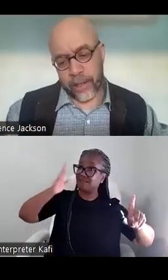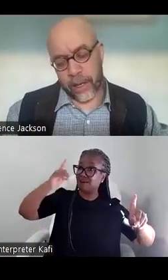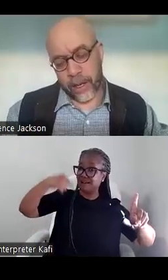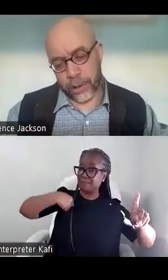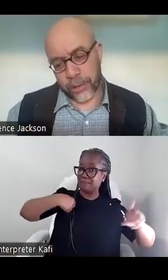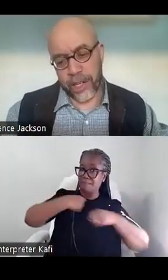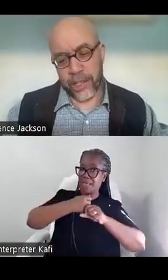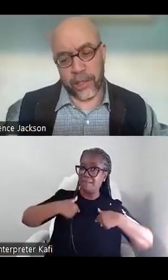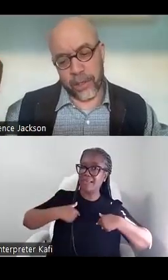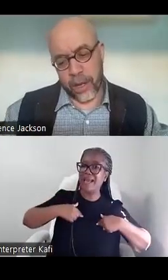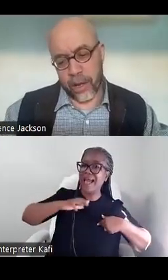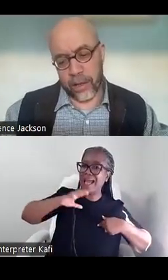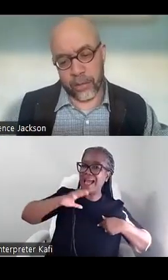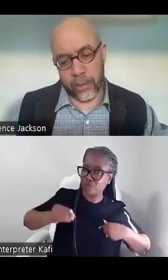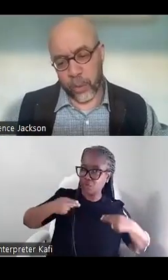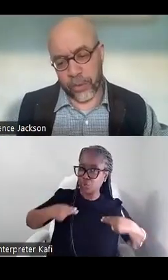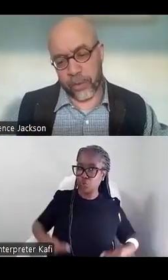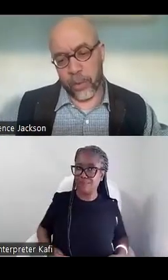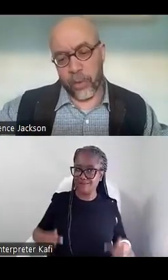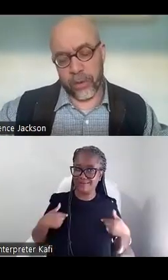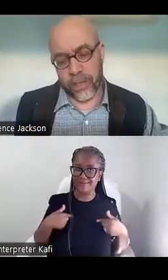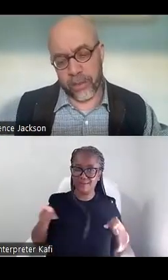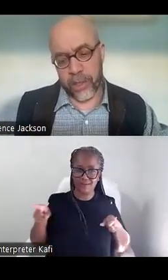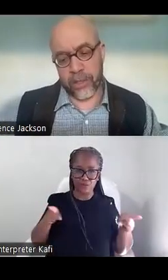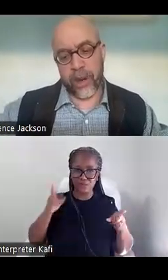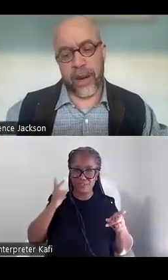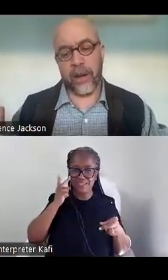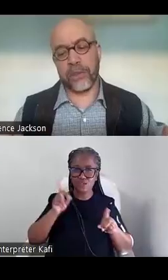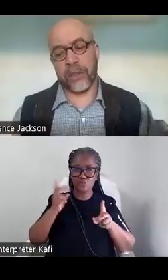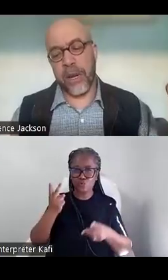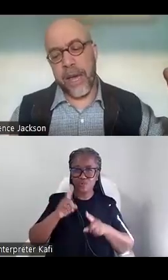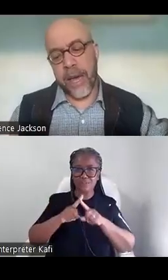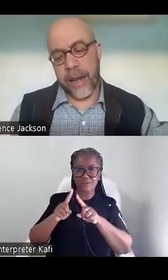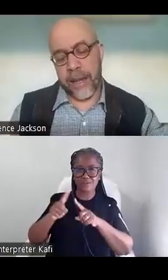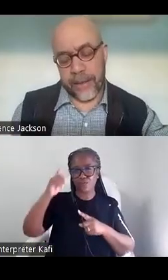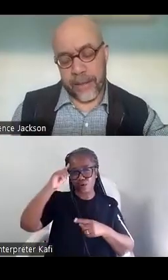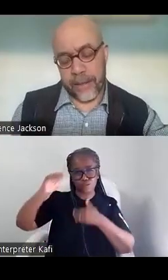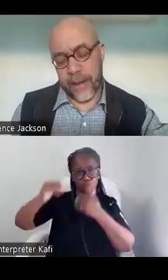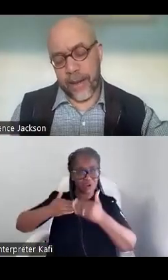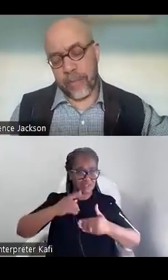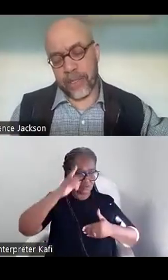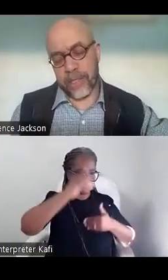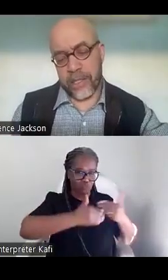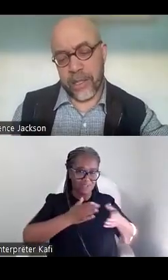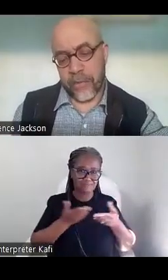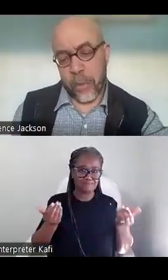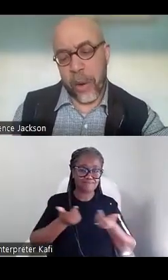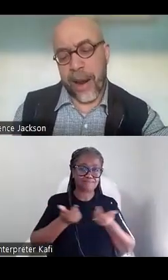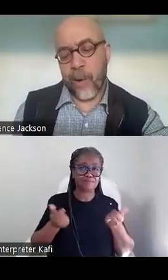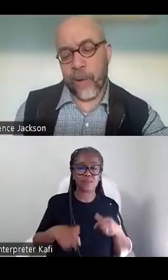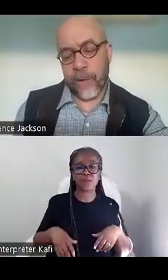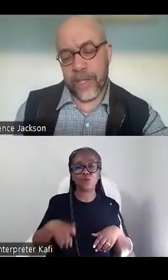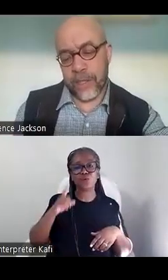like a acculturation with moving in the direction of Western high culture and a sense of